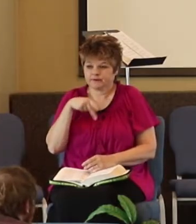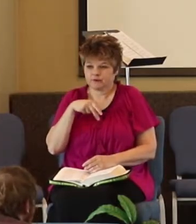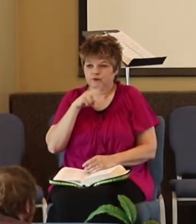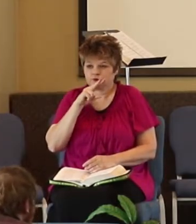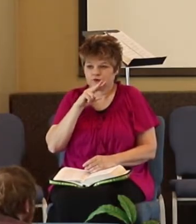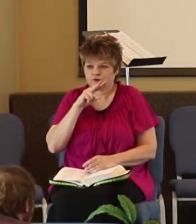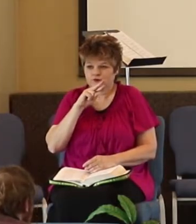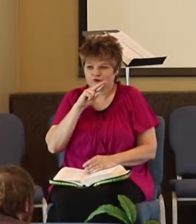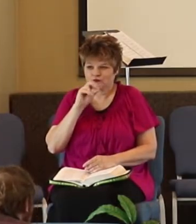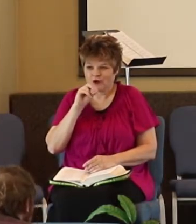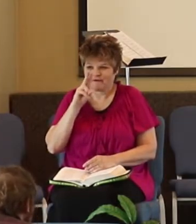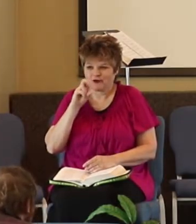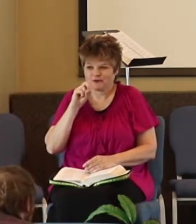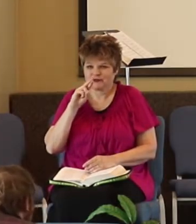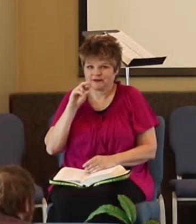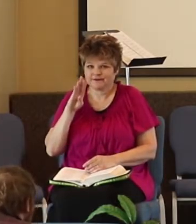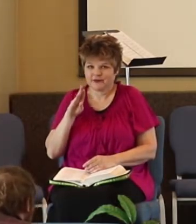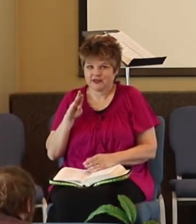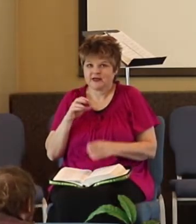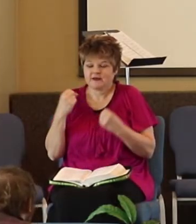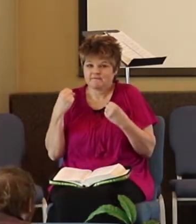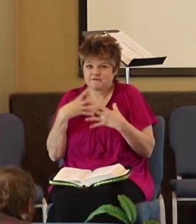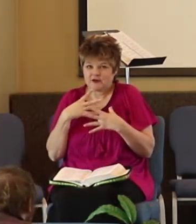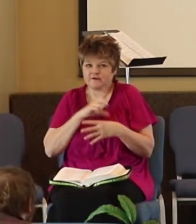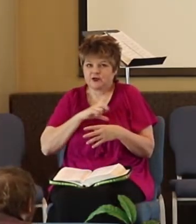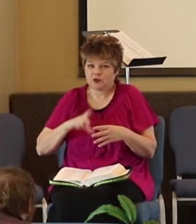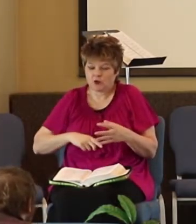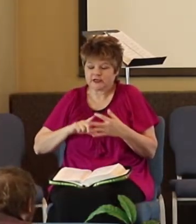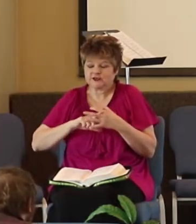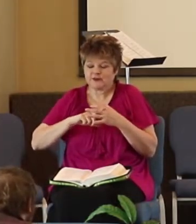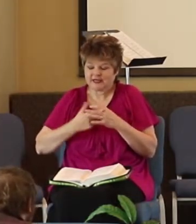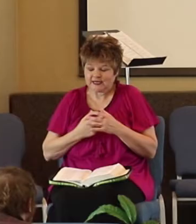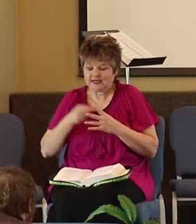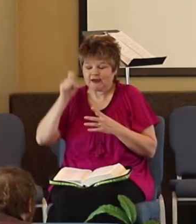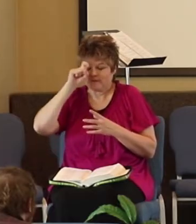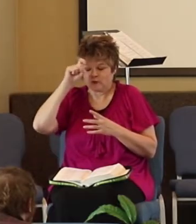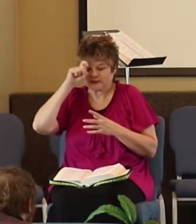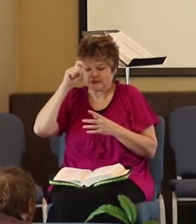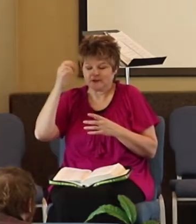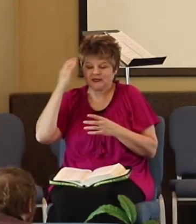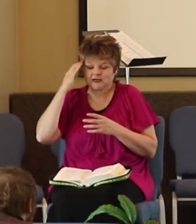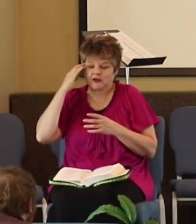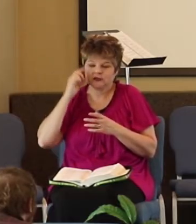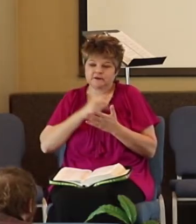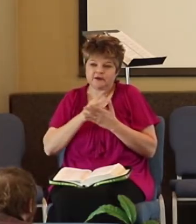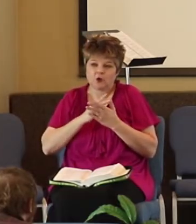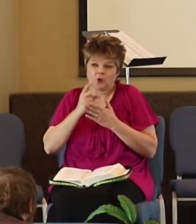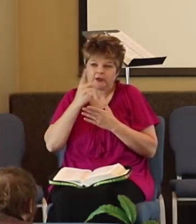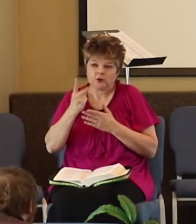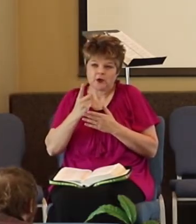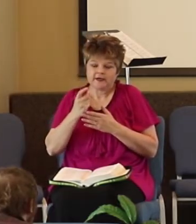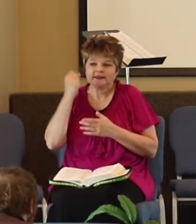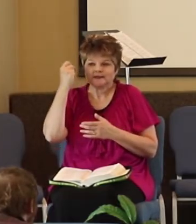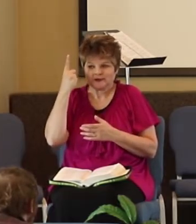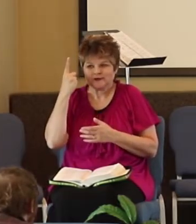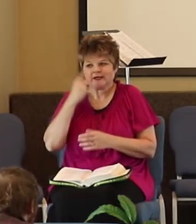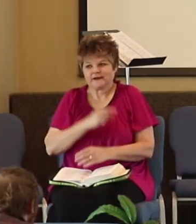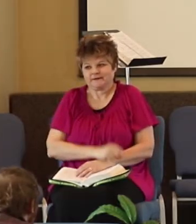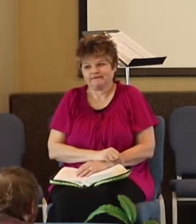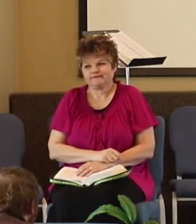Lord is the beginning of wisdom, and the knowledge of the Holy One is understanding.